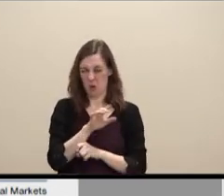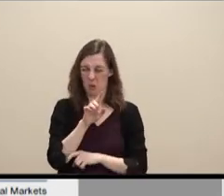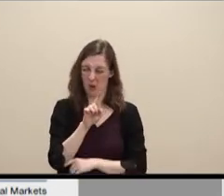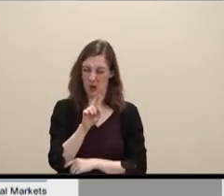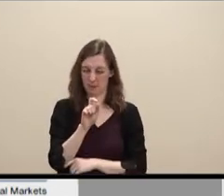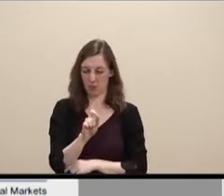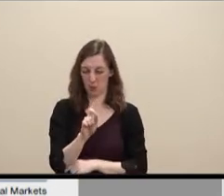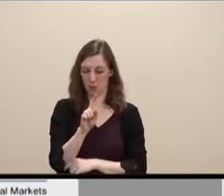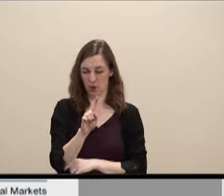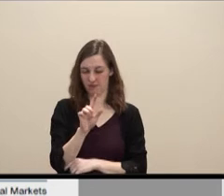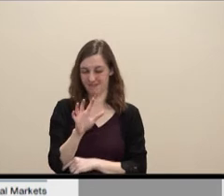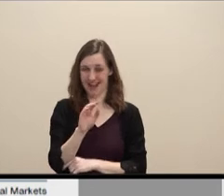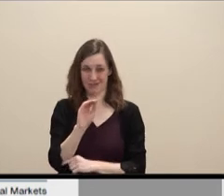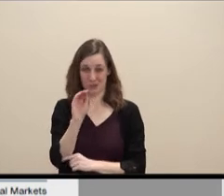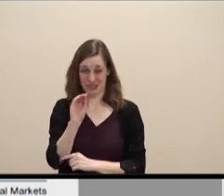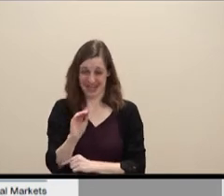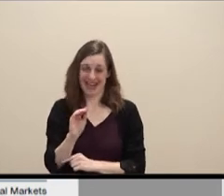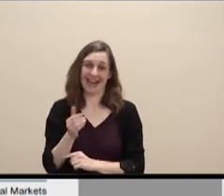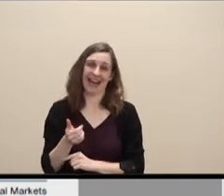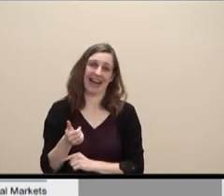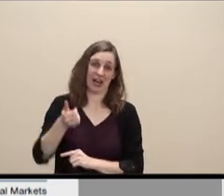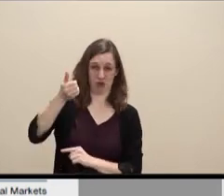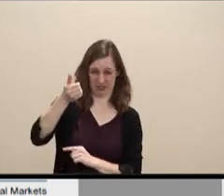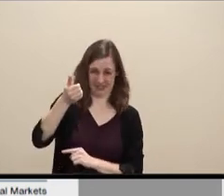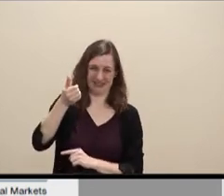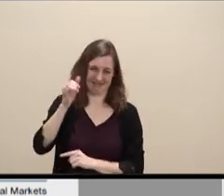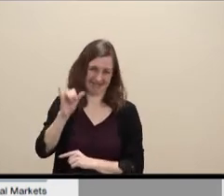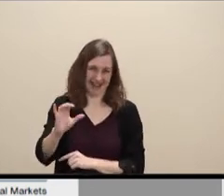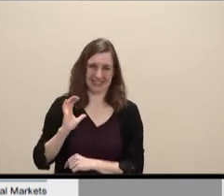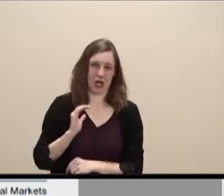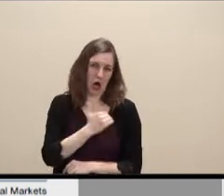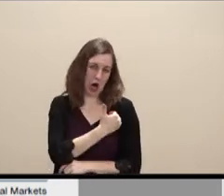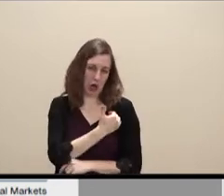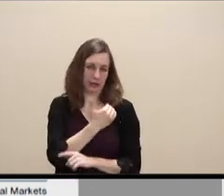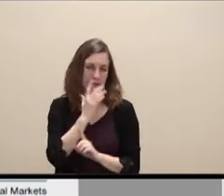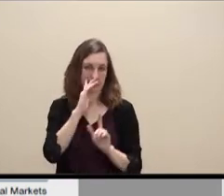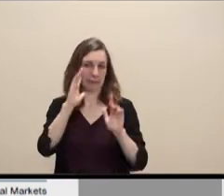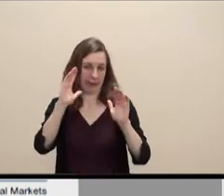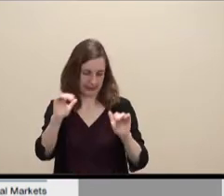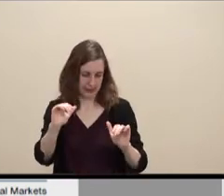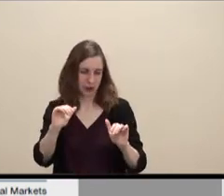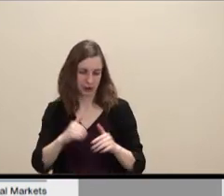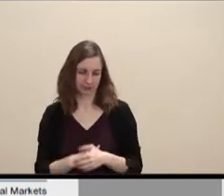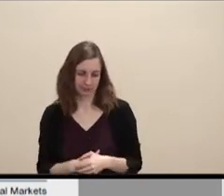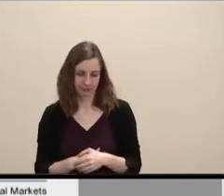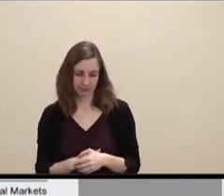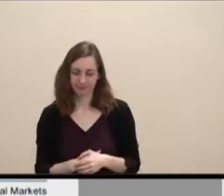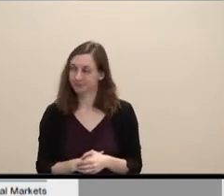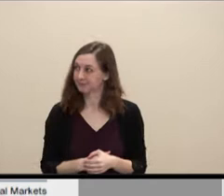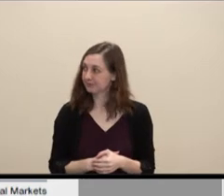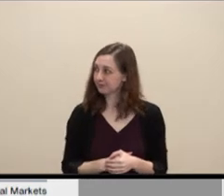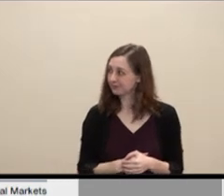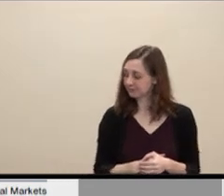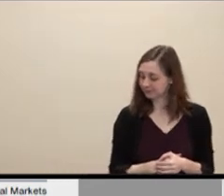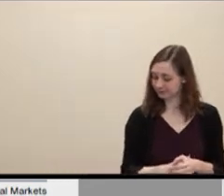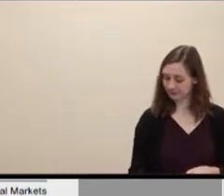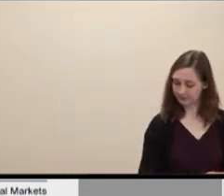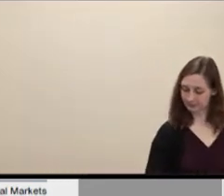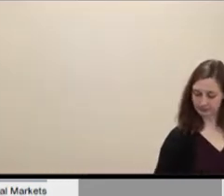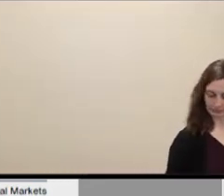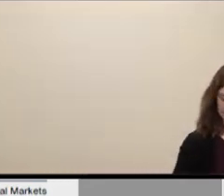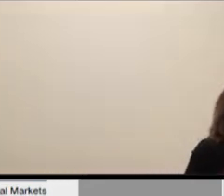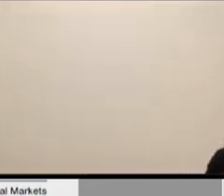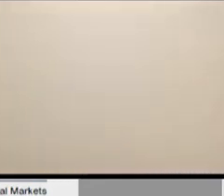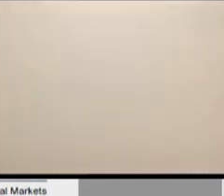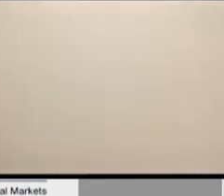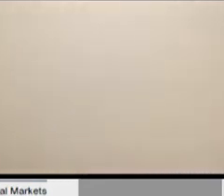1.15% higher than they are now, okay? Just to build in a level of conservatism into those rates. So the scenarios